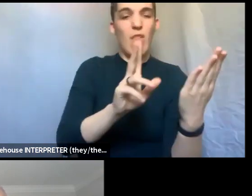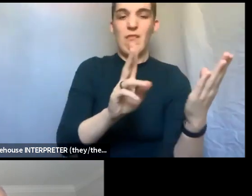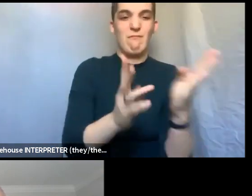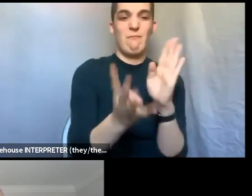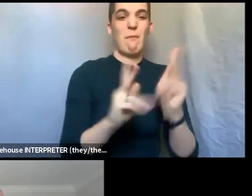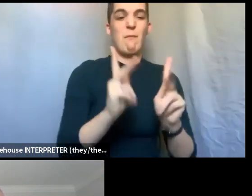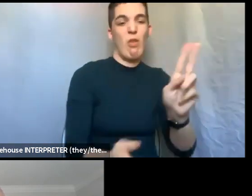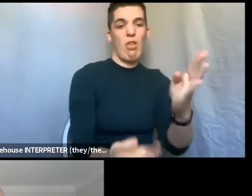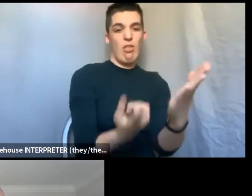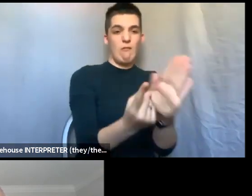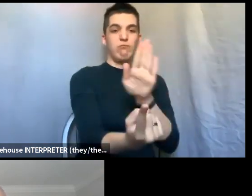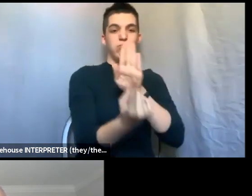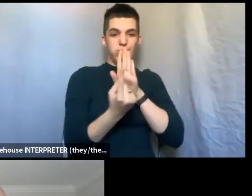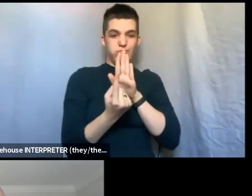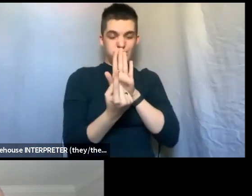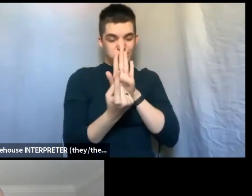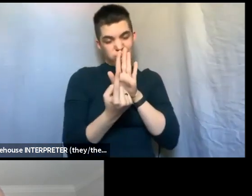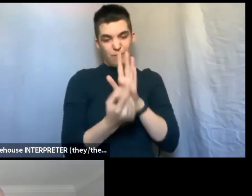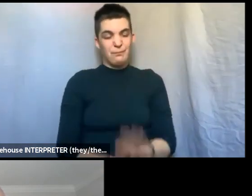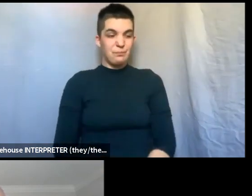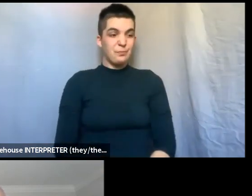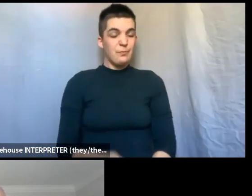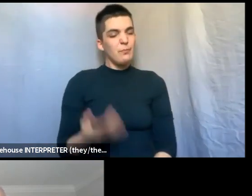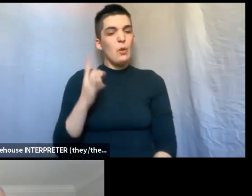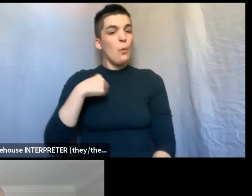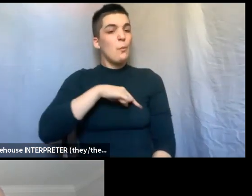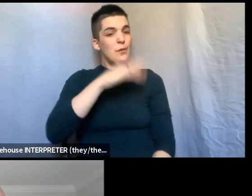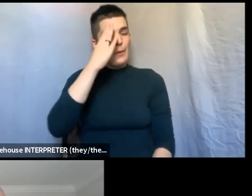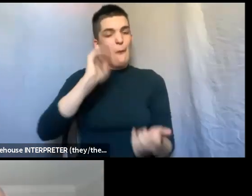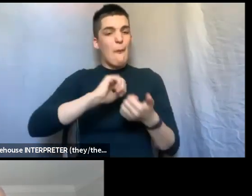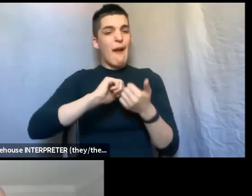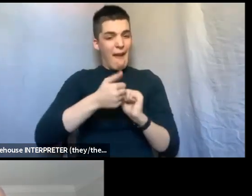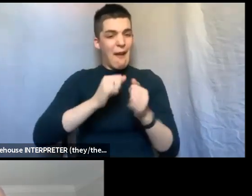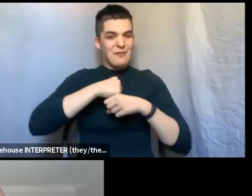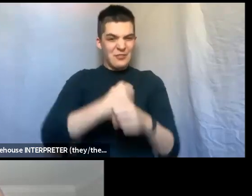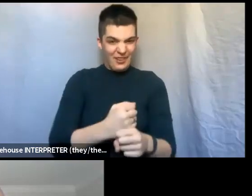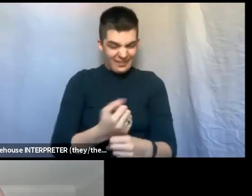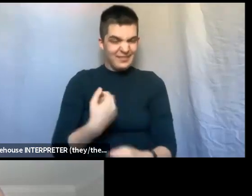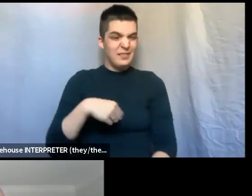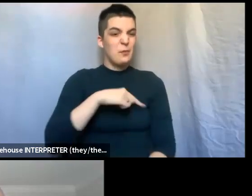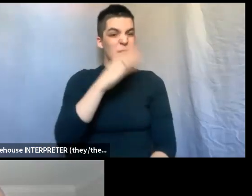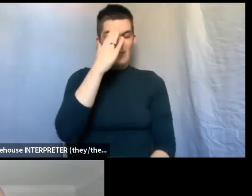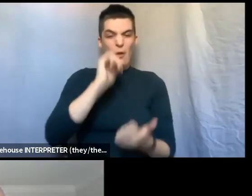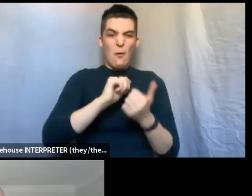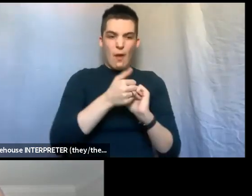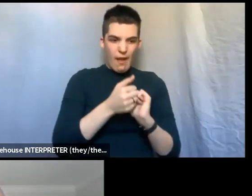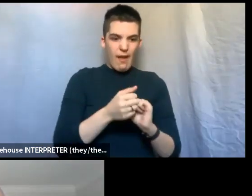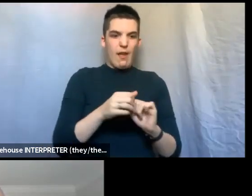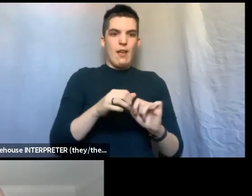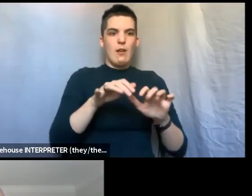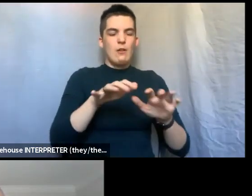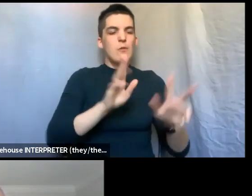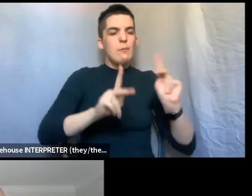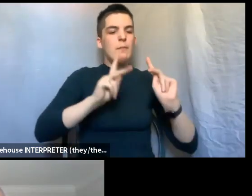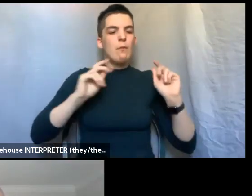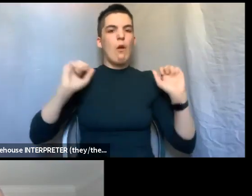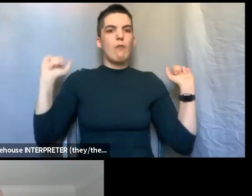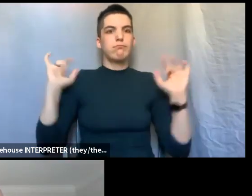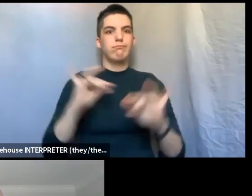We know how to create it, and we know how to bring people into a theater to complete the circle and experience it